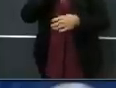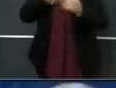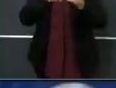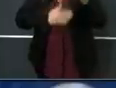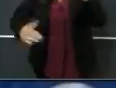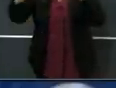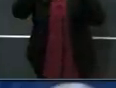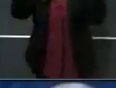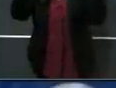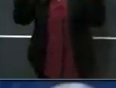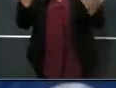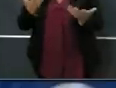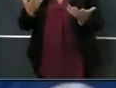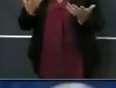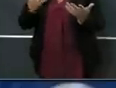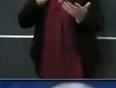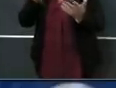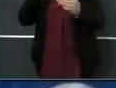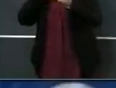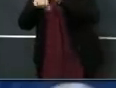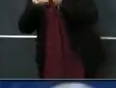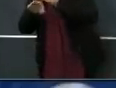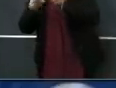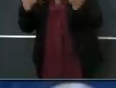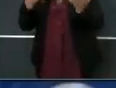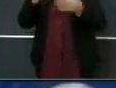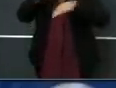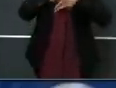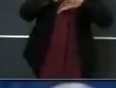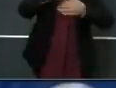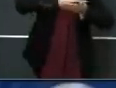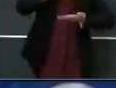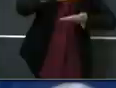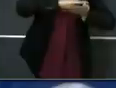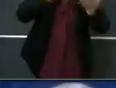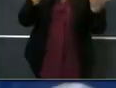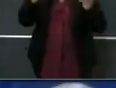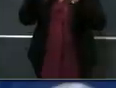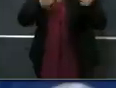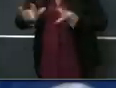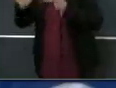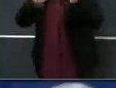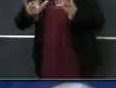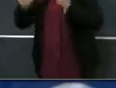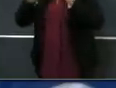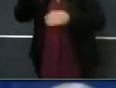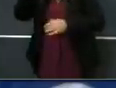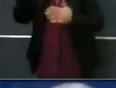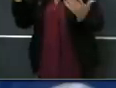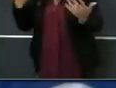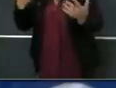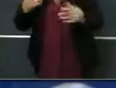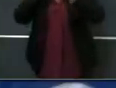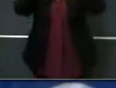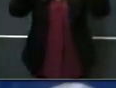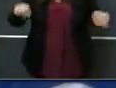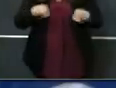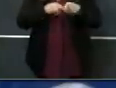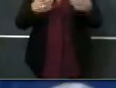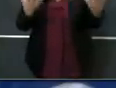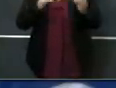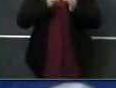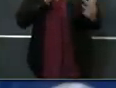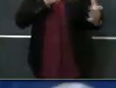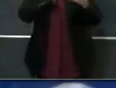of access and availability of laptops and computers and screens, issues of connectivity as it relates